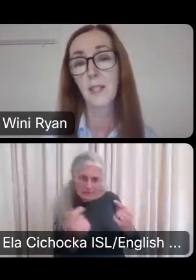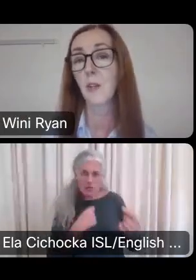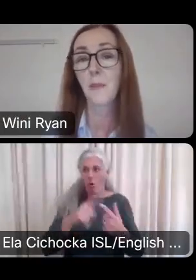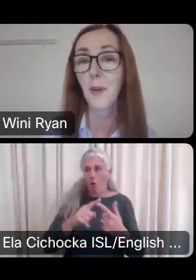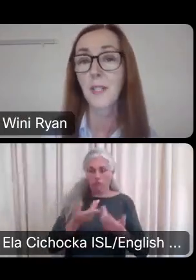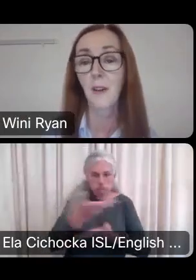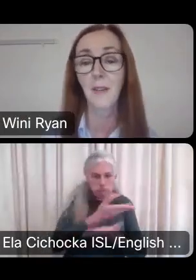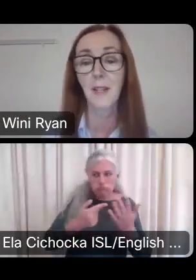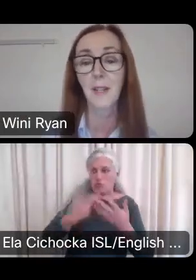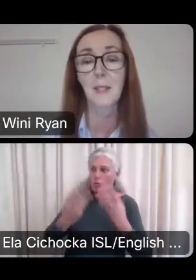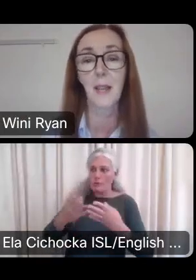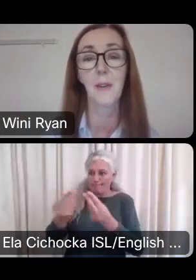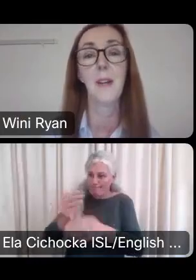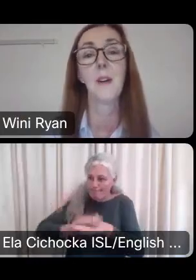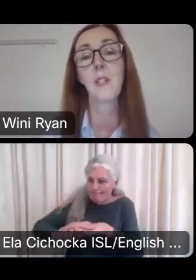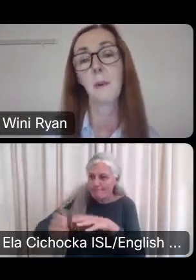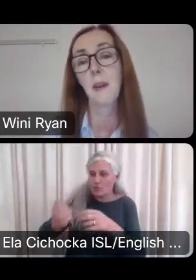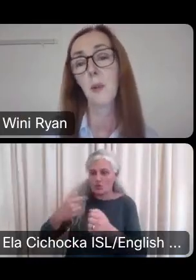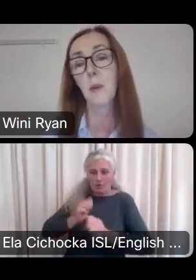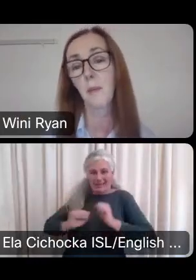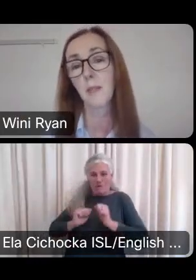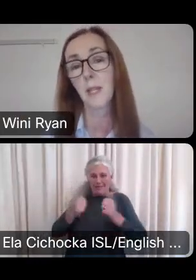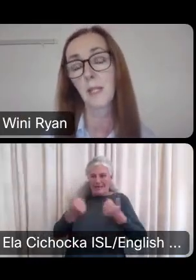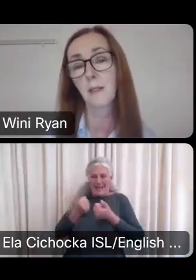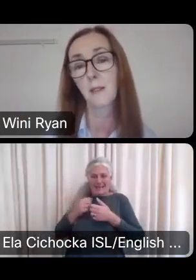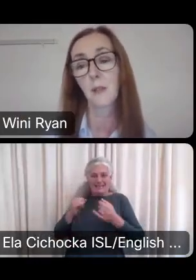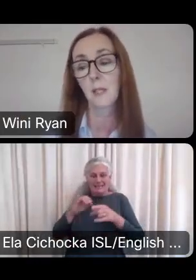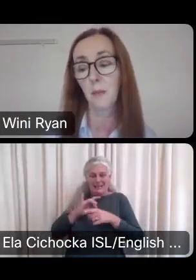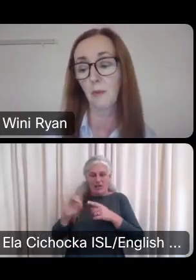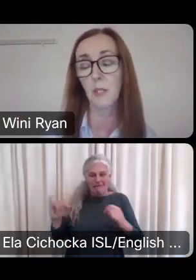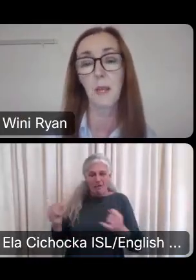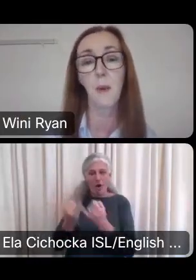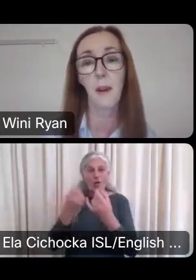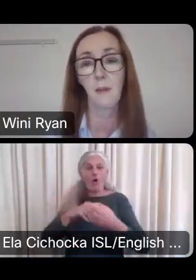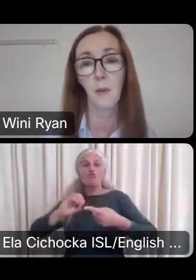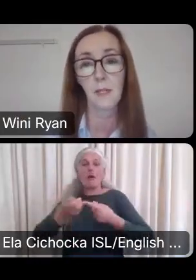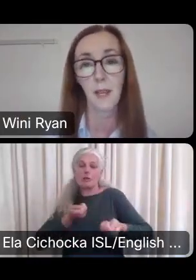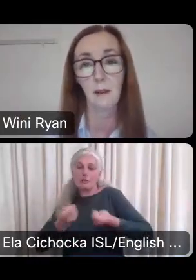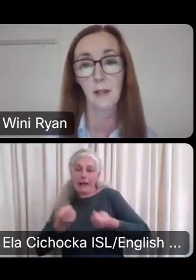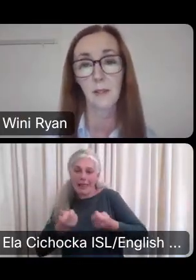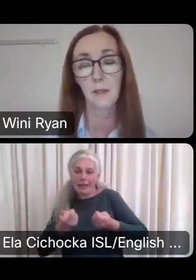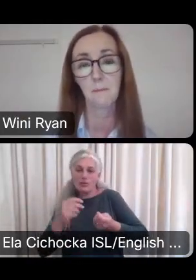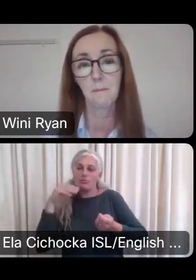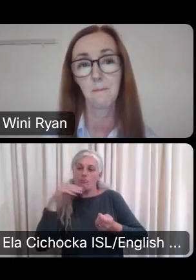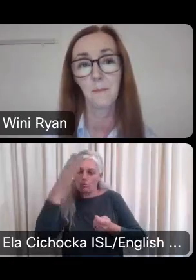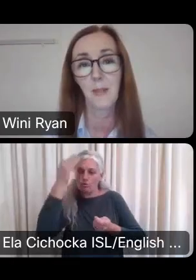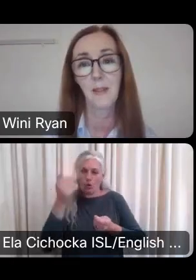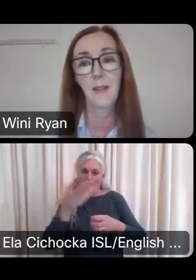compromise? Do you avoid conflict altogether? Or do you end up accommodating? So it's important to be aware of all these areas.